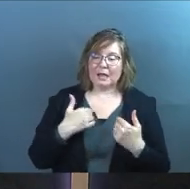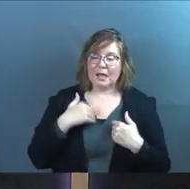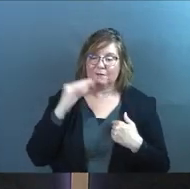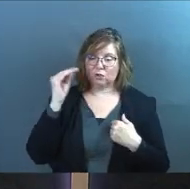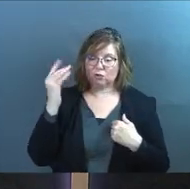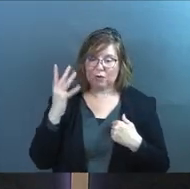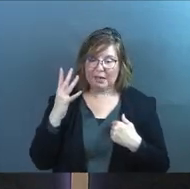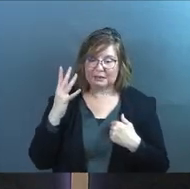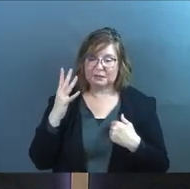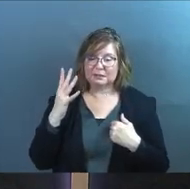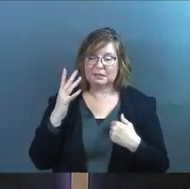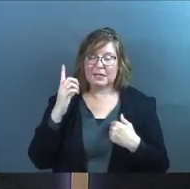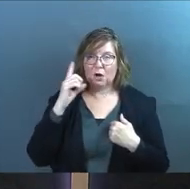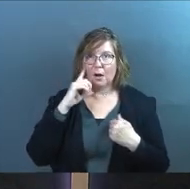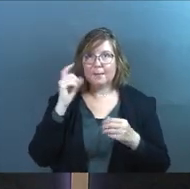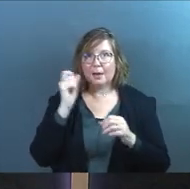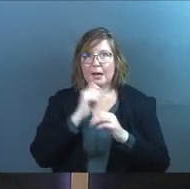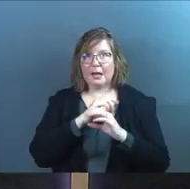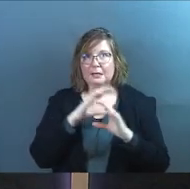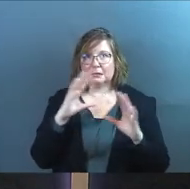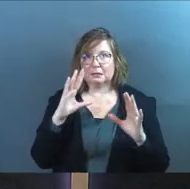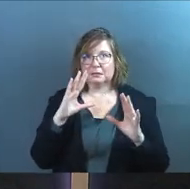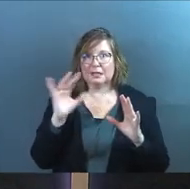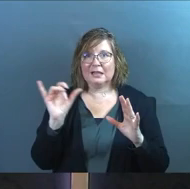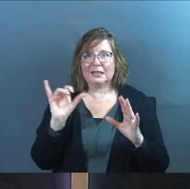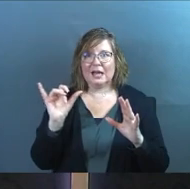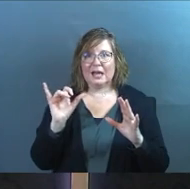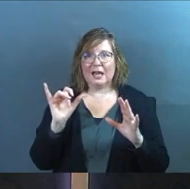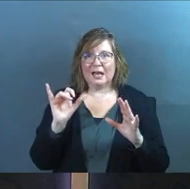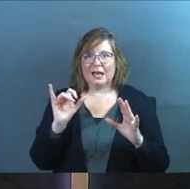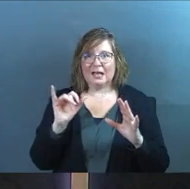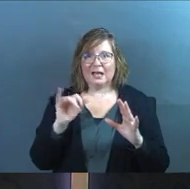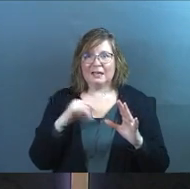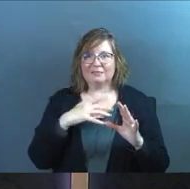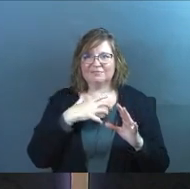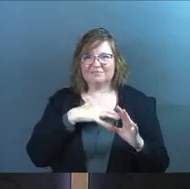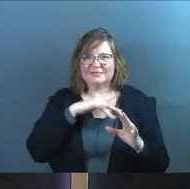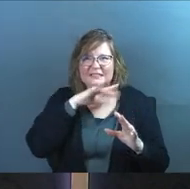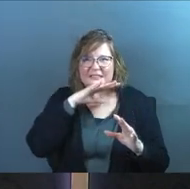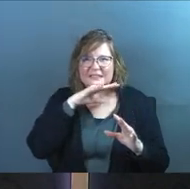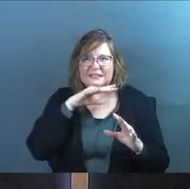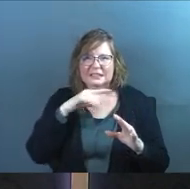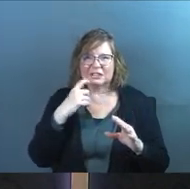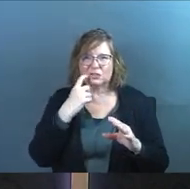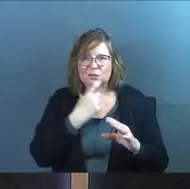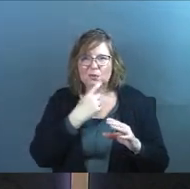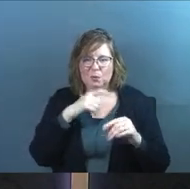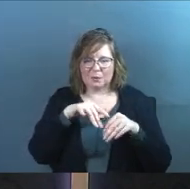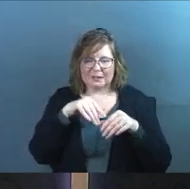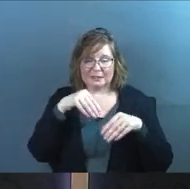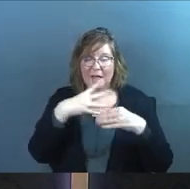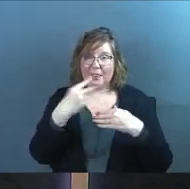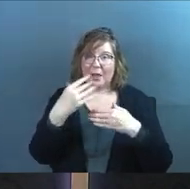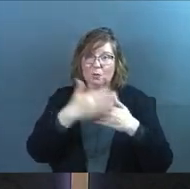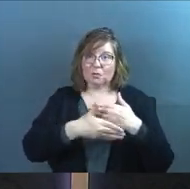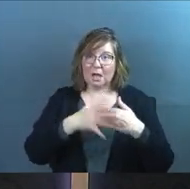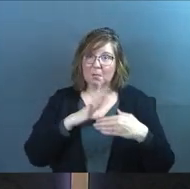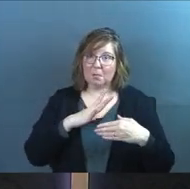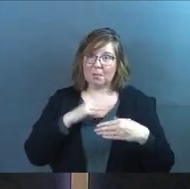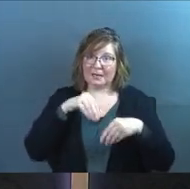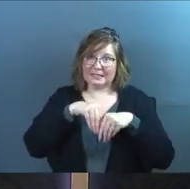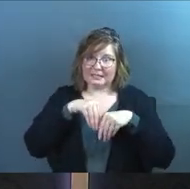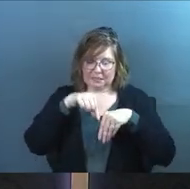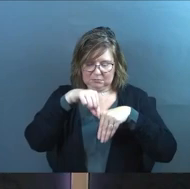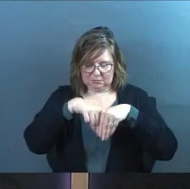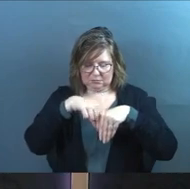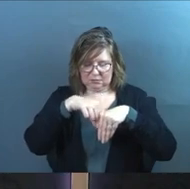this grace in our minds, like that decayed tooth, right? Like it's hidden grace where it looks good on the outside, but we're